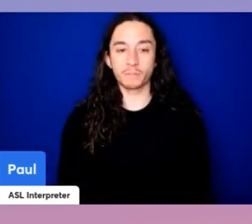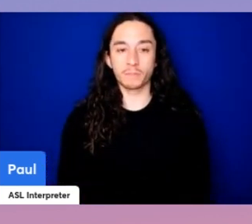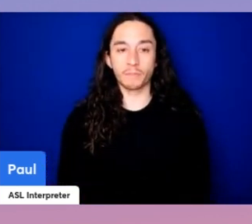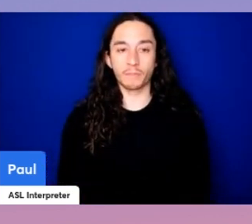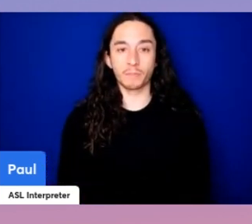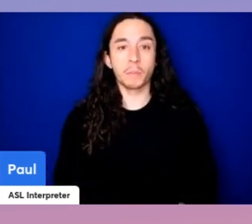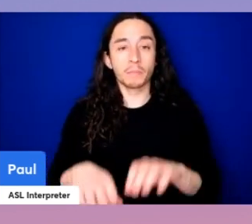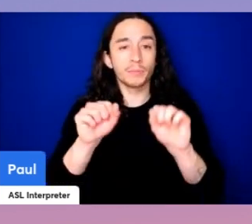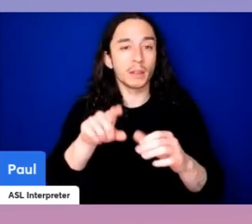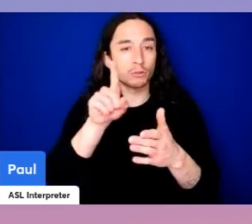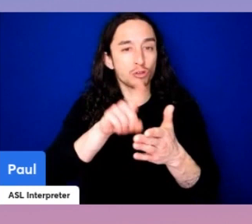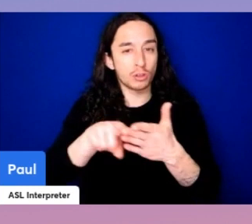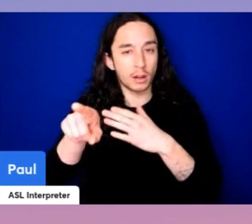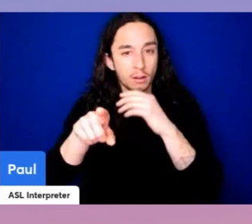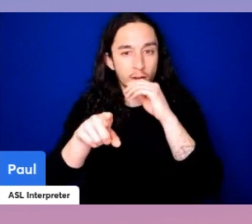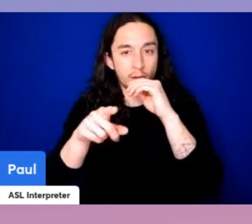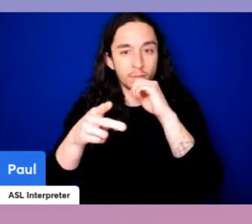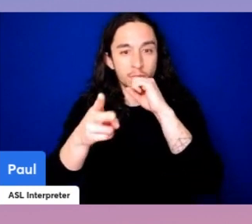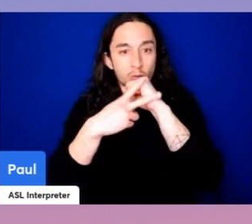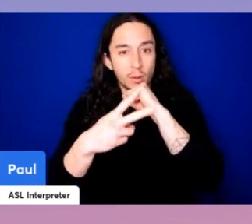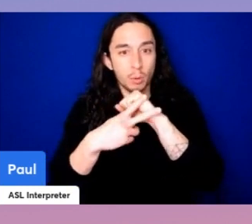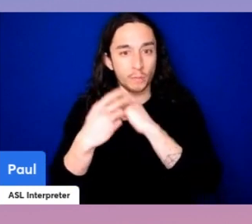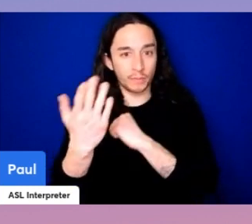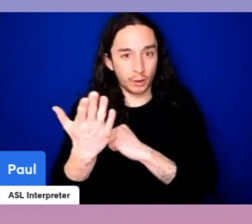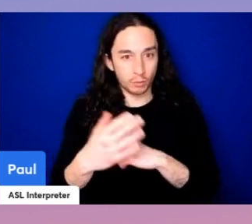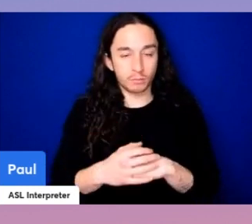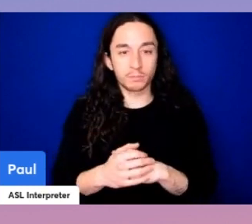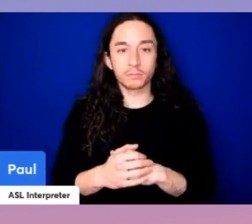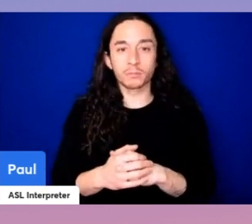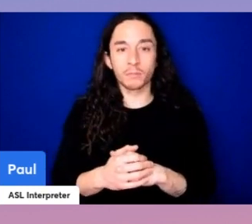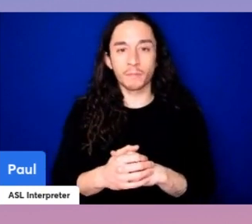here. So you can find my repository in here.